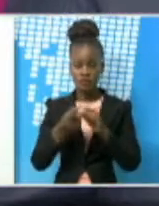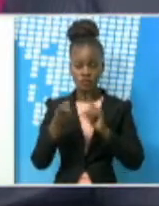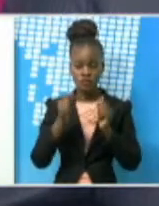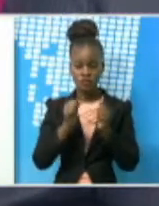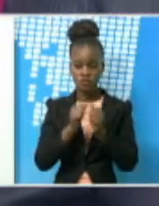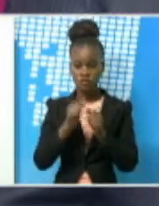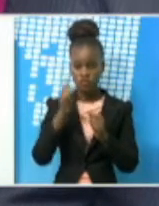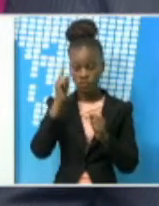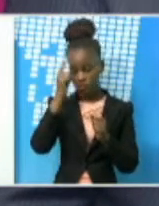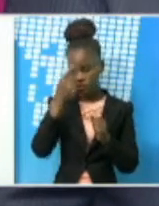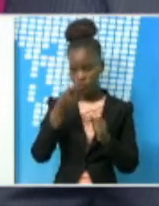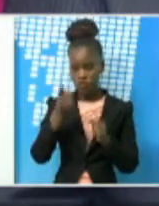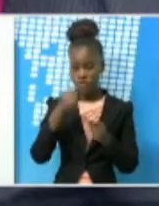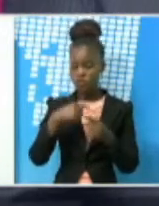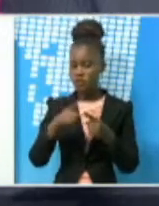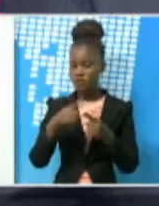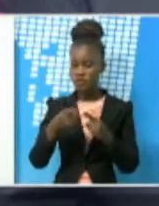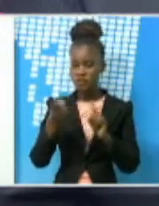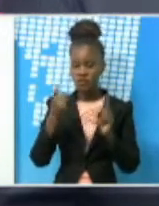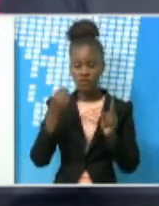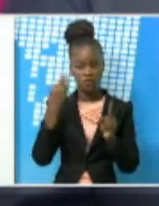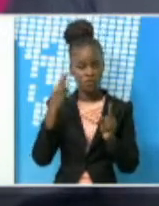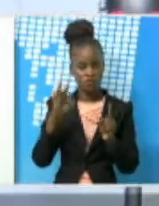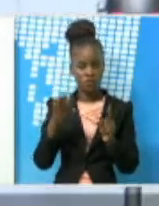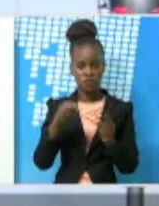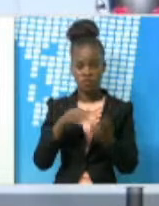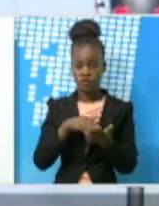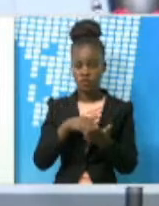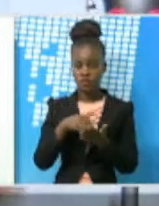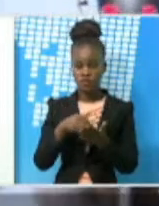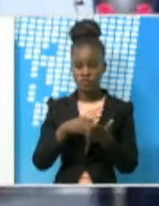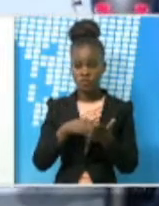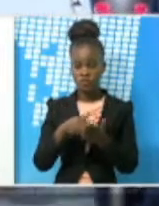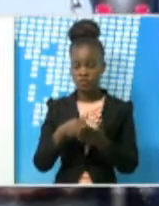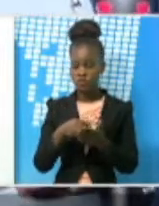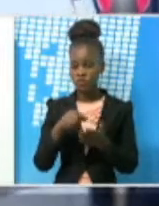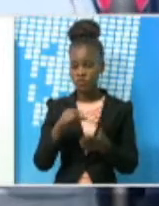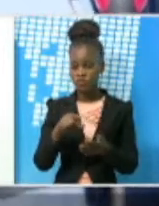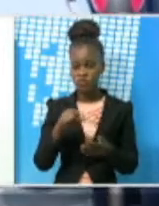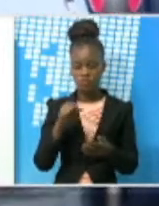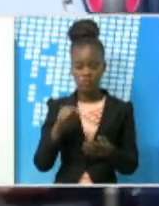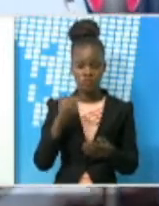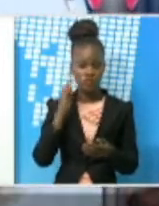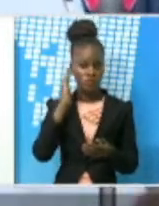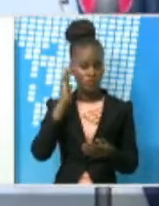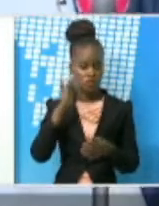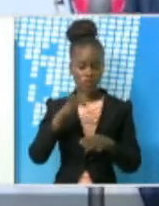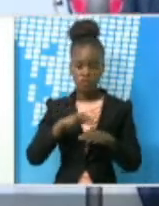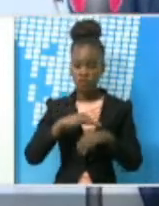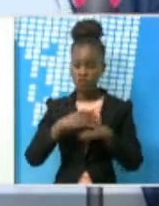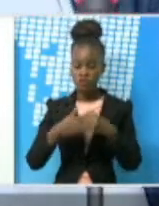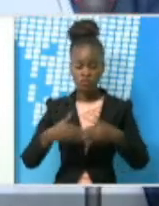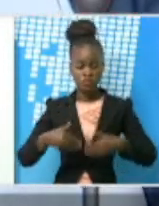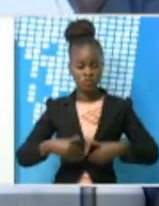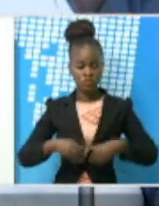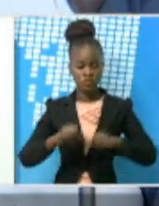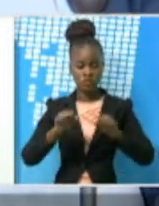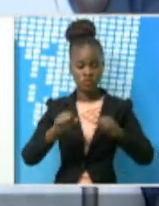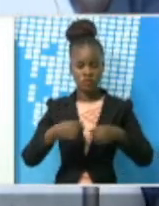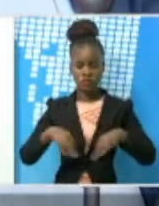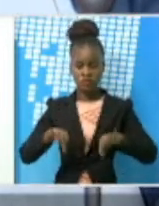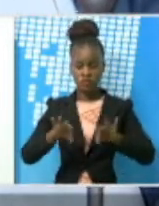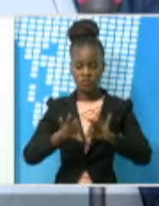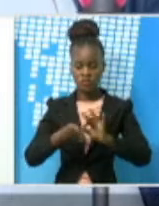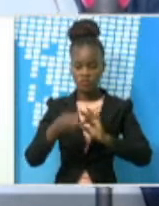and the board to promote awareness of the critical technical and vocational training programs that could make the youth productive, employable